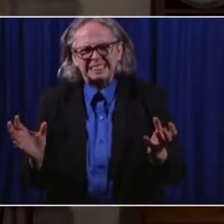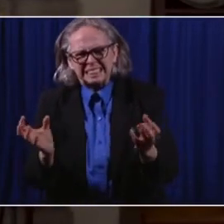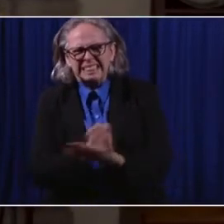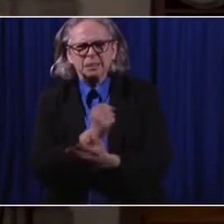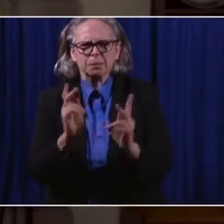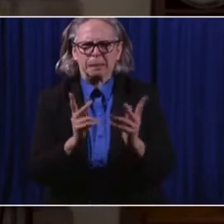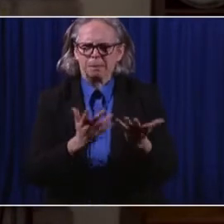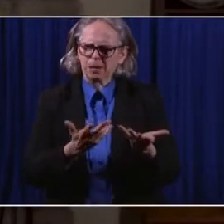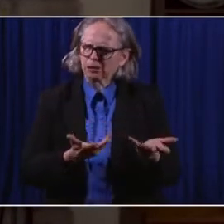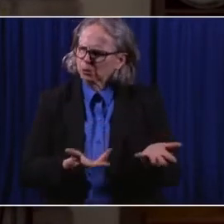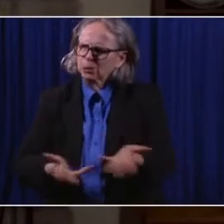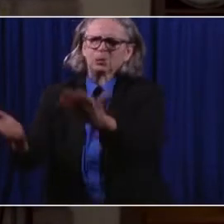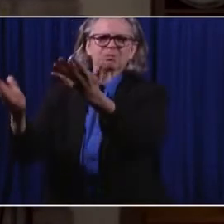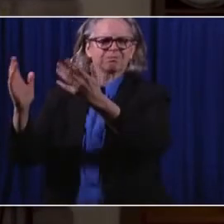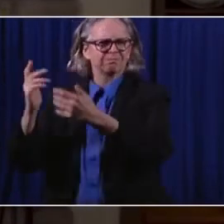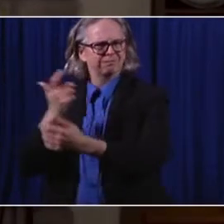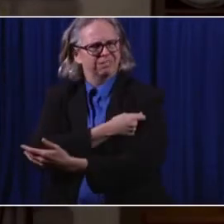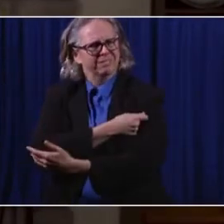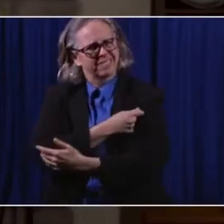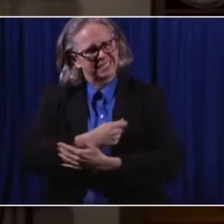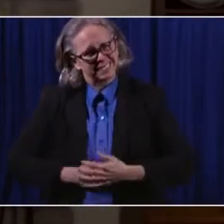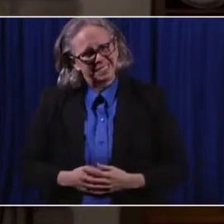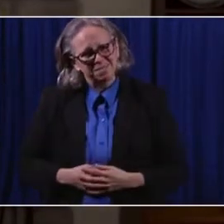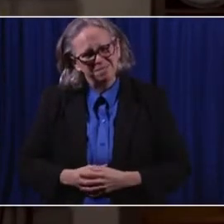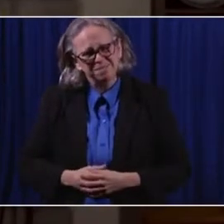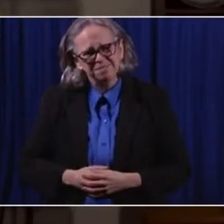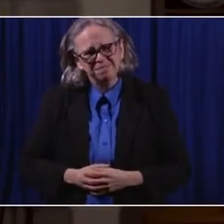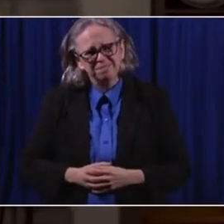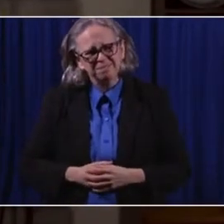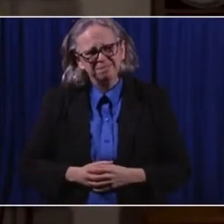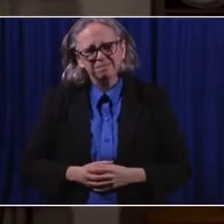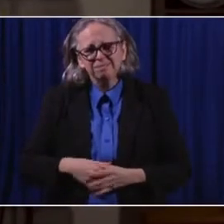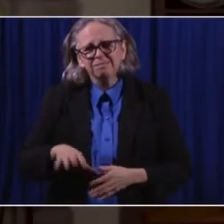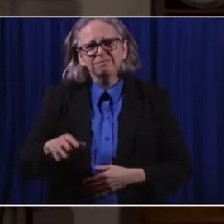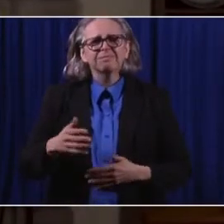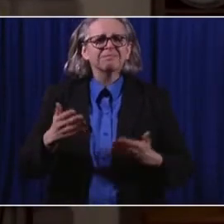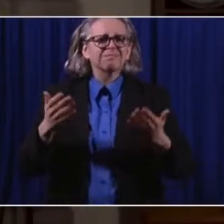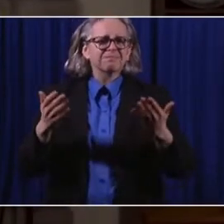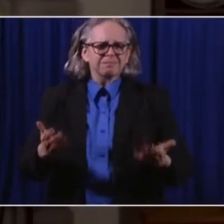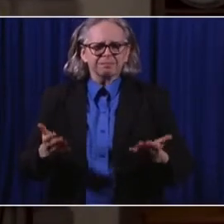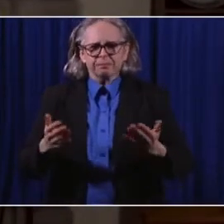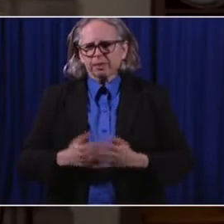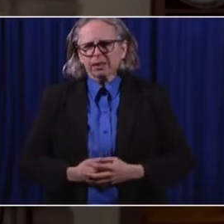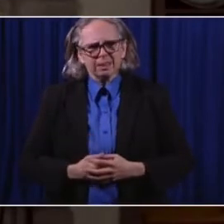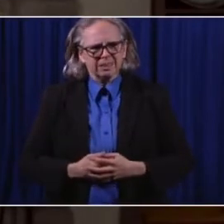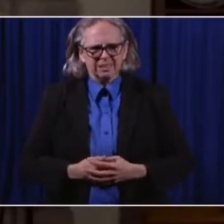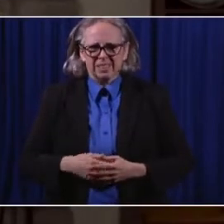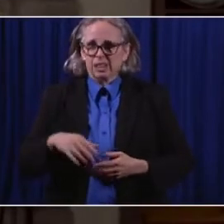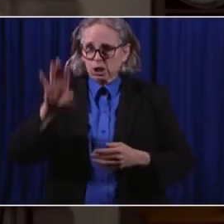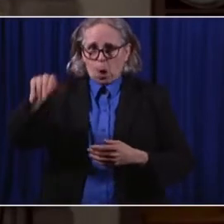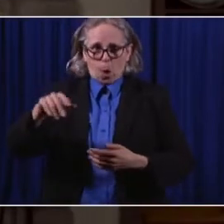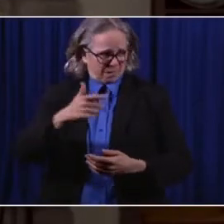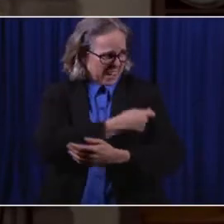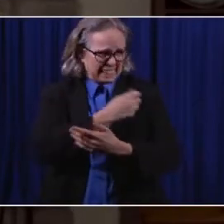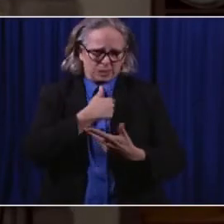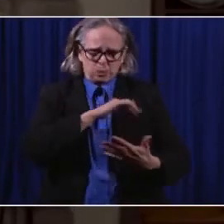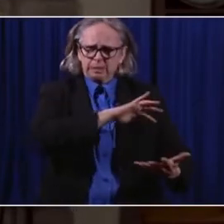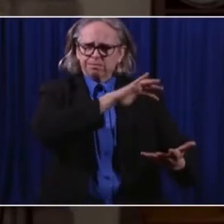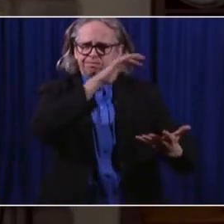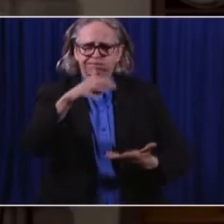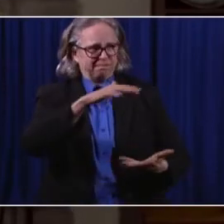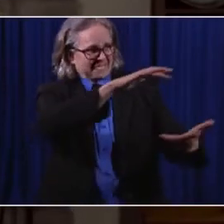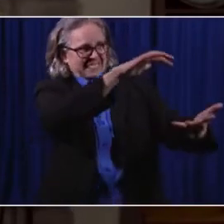We can't control how fast the vaccine comes into the state of Ohio. And we